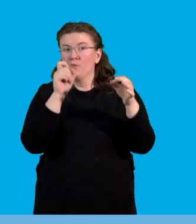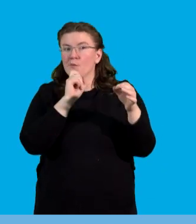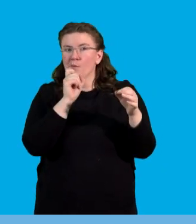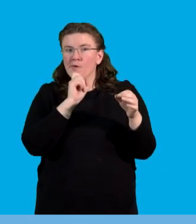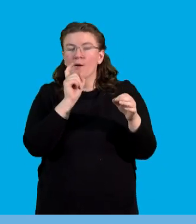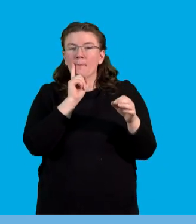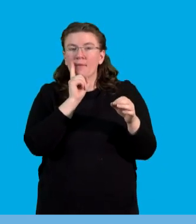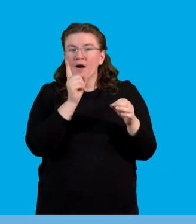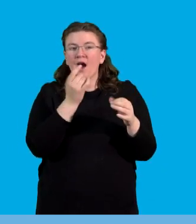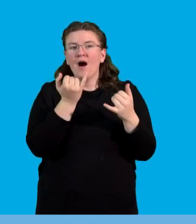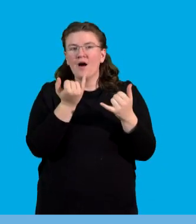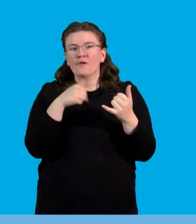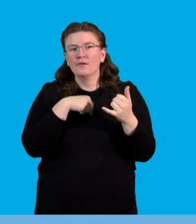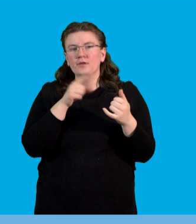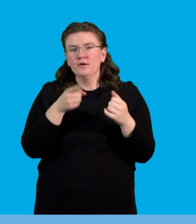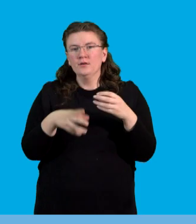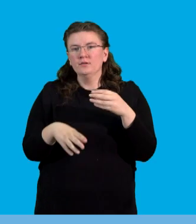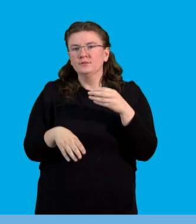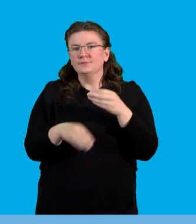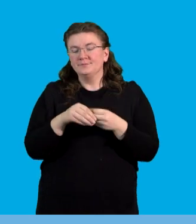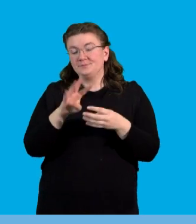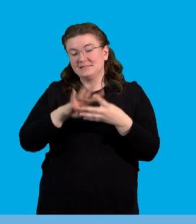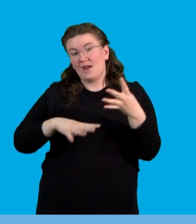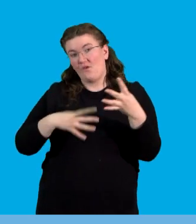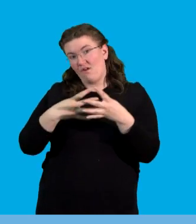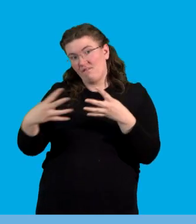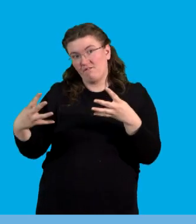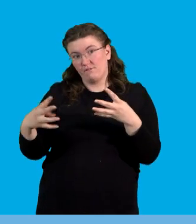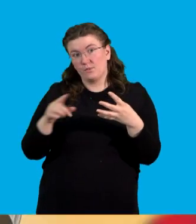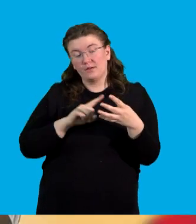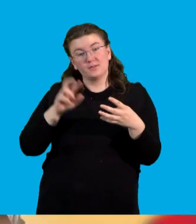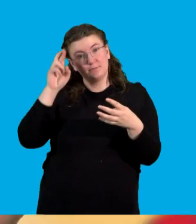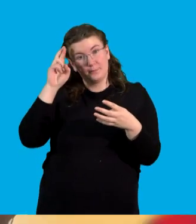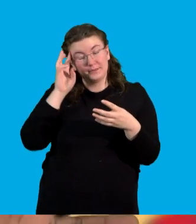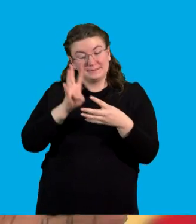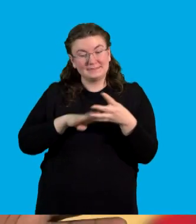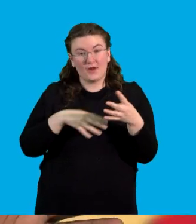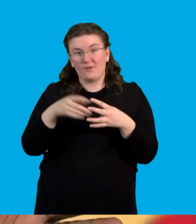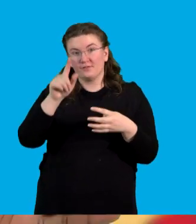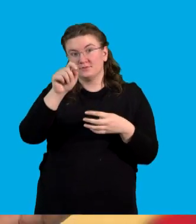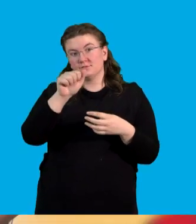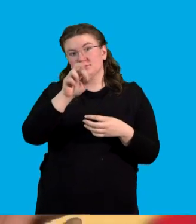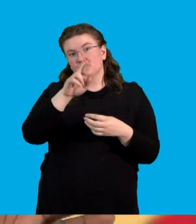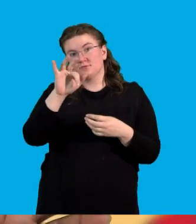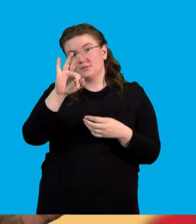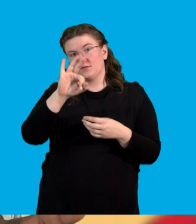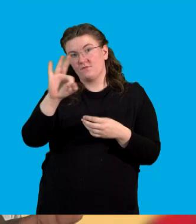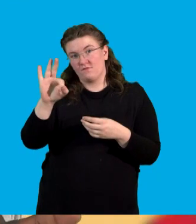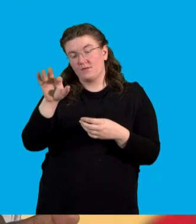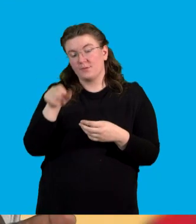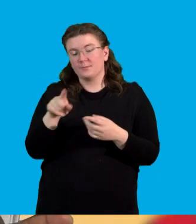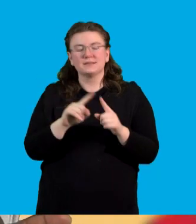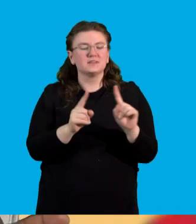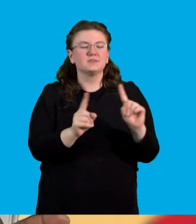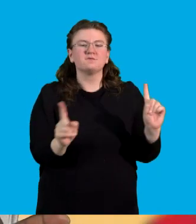of that, we need to add tariff. Now remember that tariff is going to be different from location to location. So